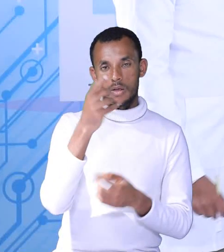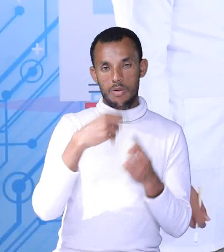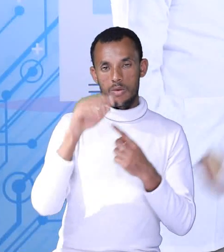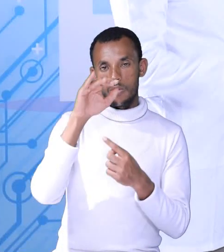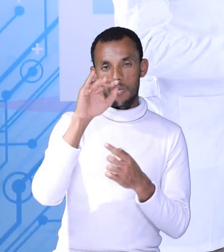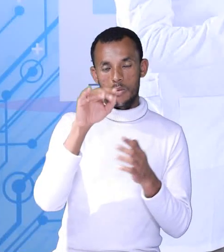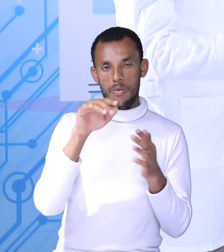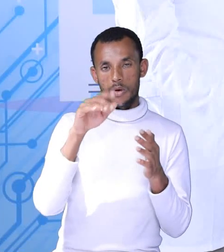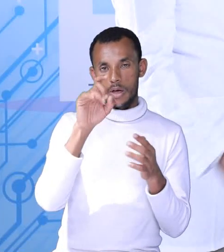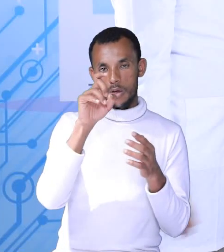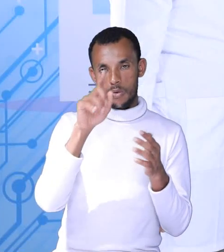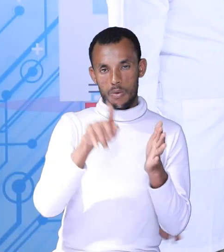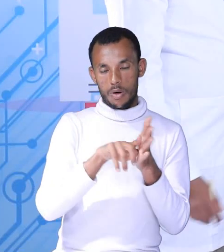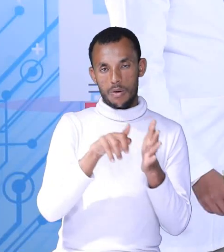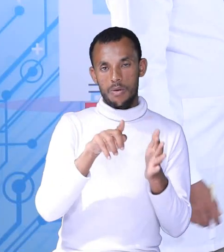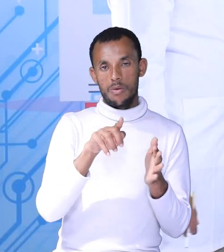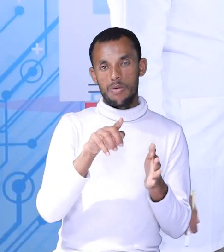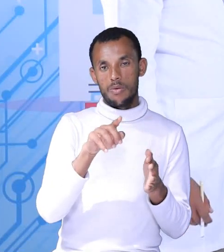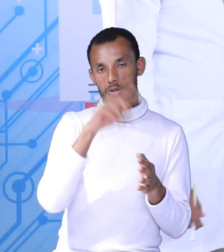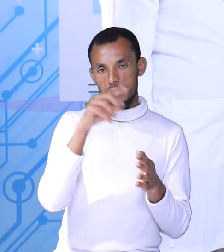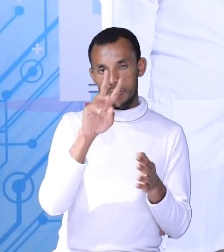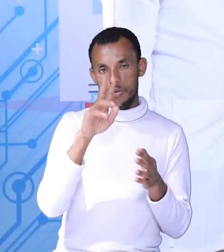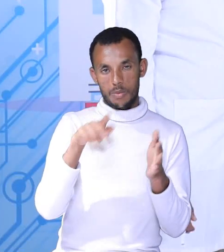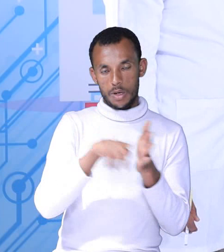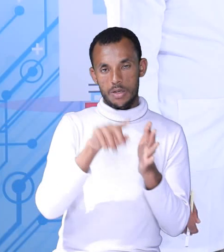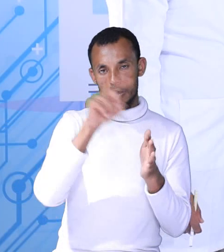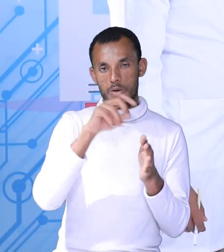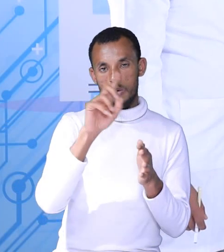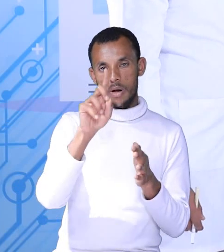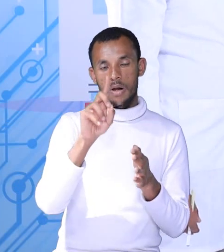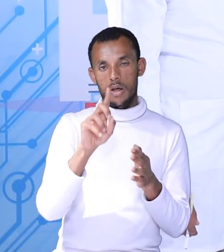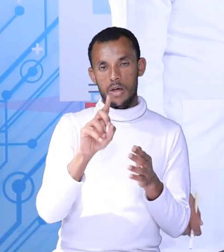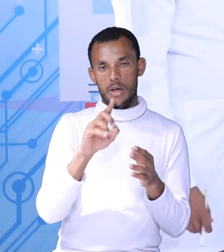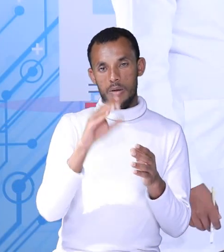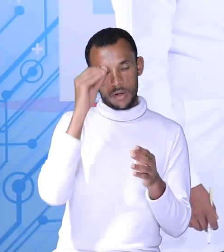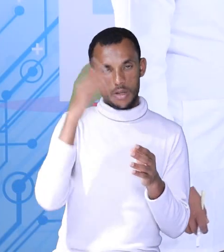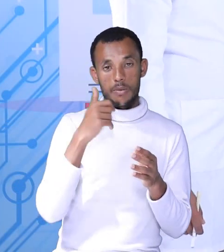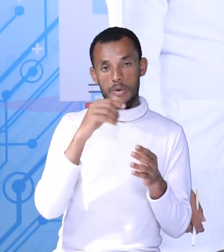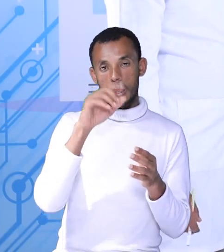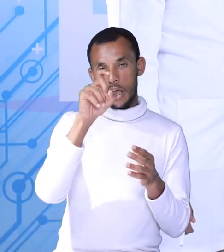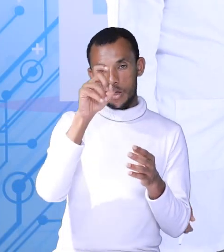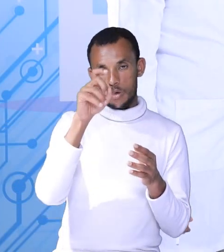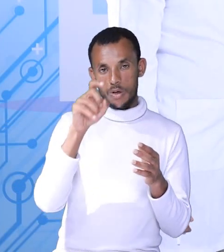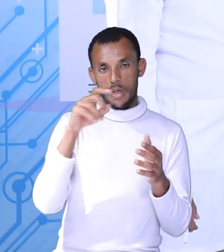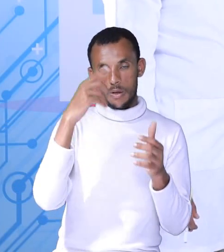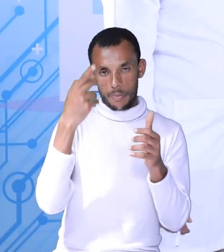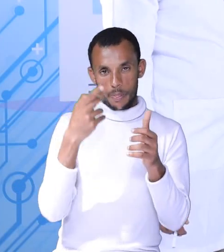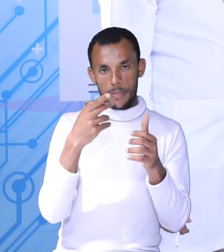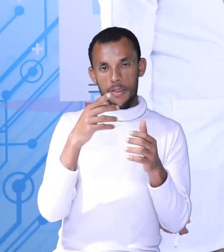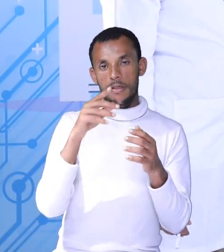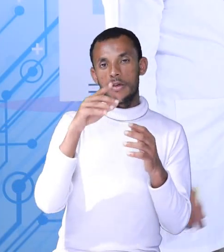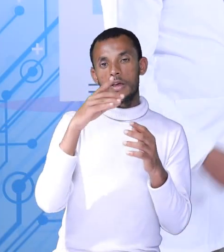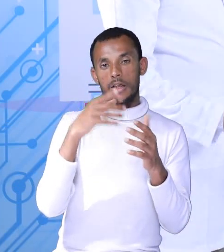minus x1, y2 minus y1, z2 minus z1. So don't forget this one. If the initial and terminal point of a vector is